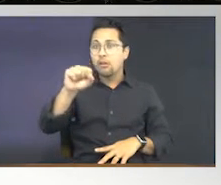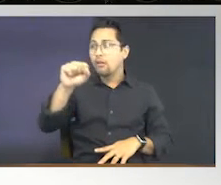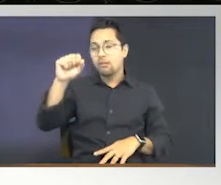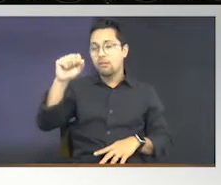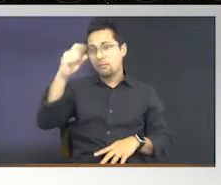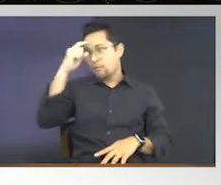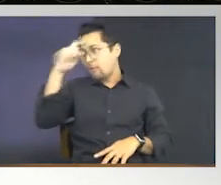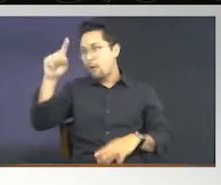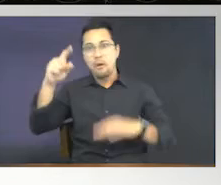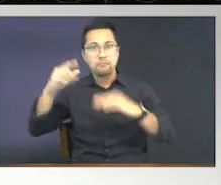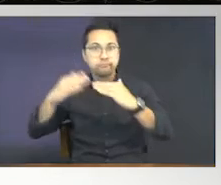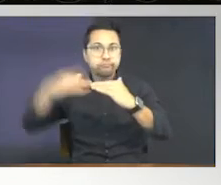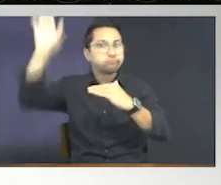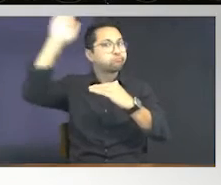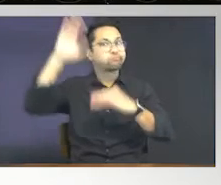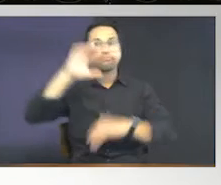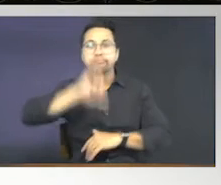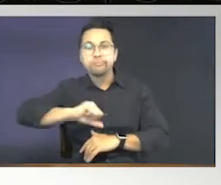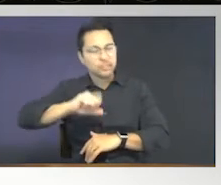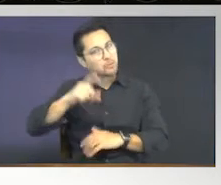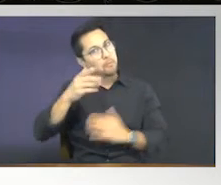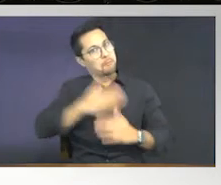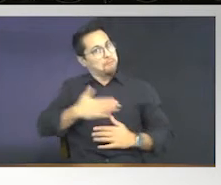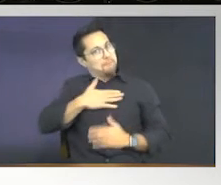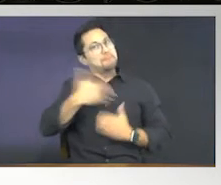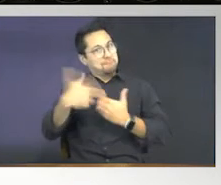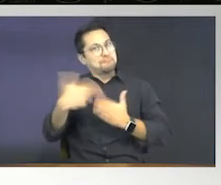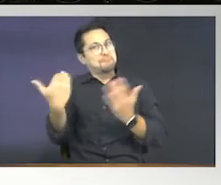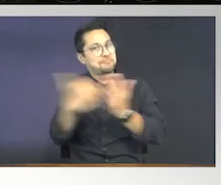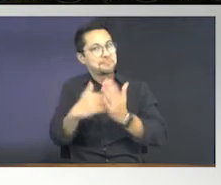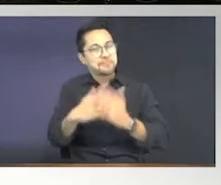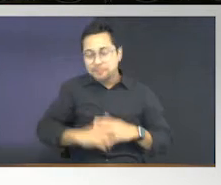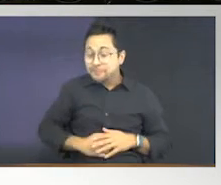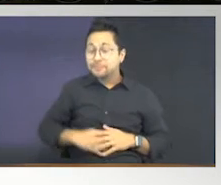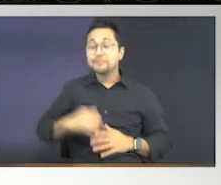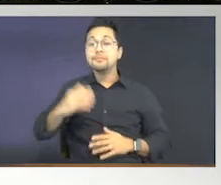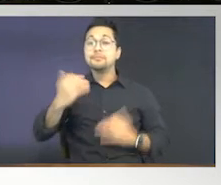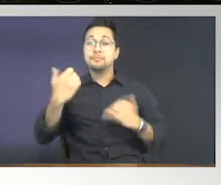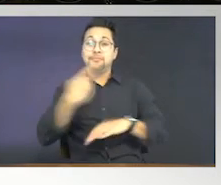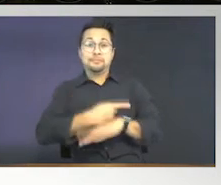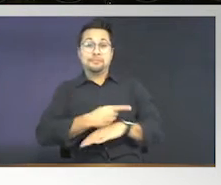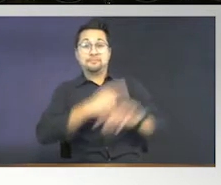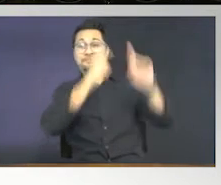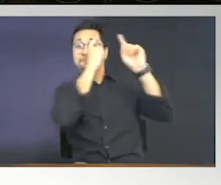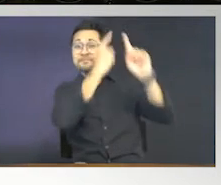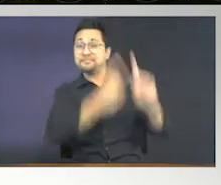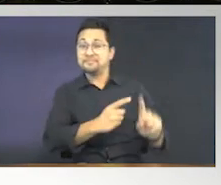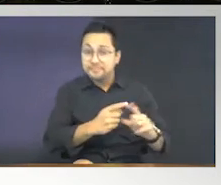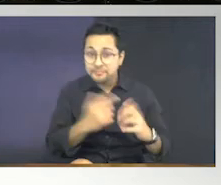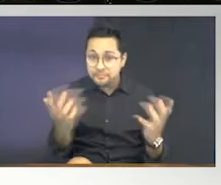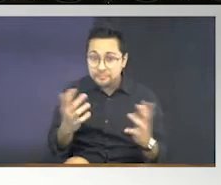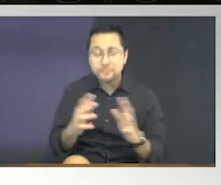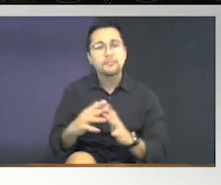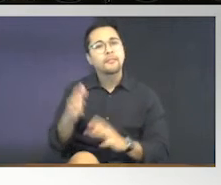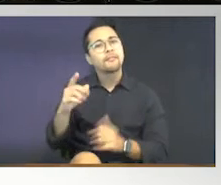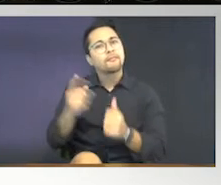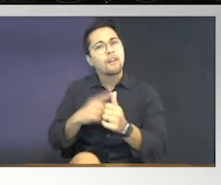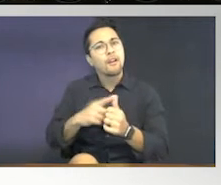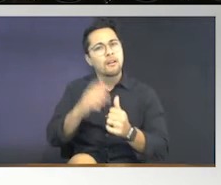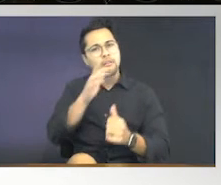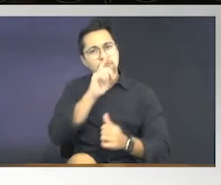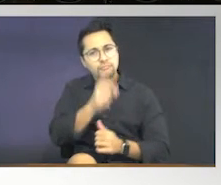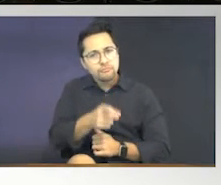hope you'll join me for that one. So our objectives for today, first of all, we're going to make sure that we